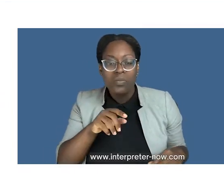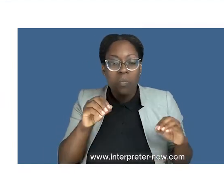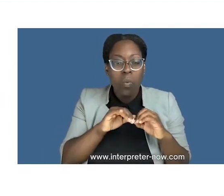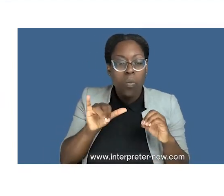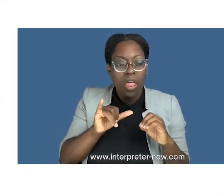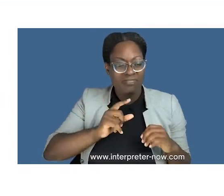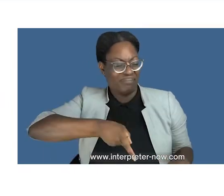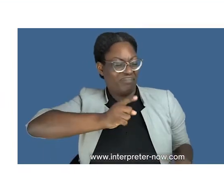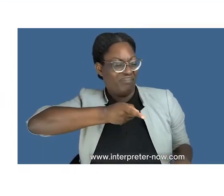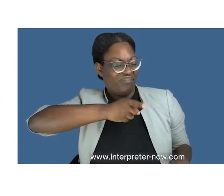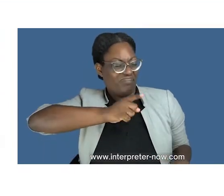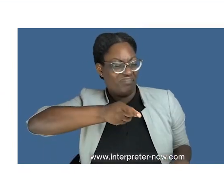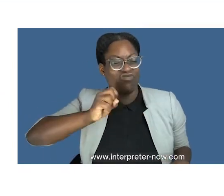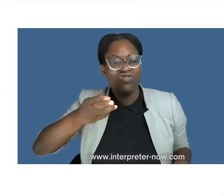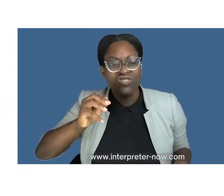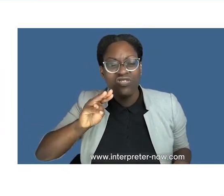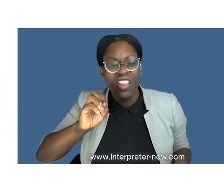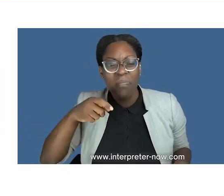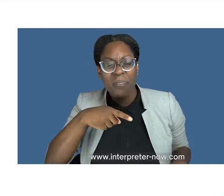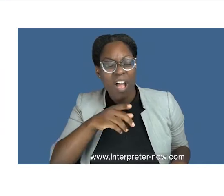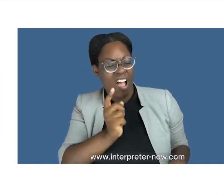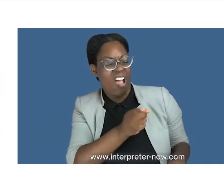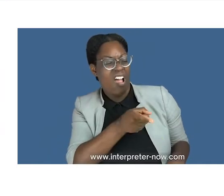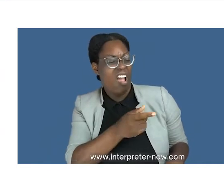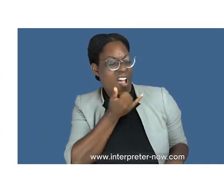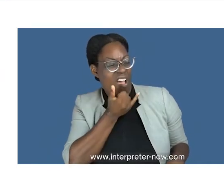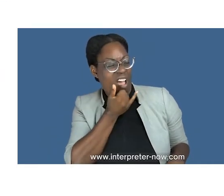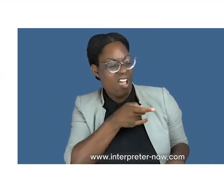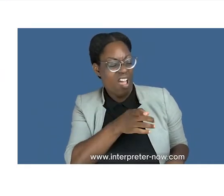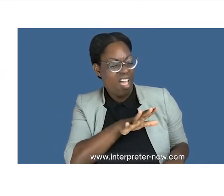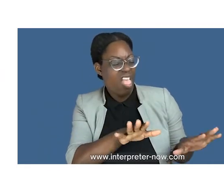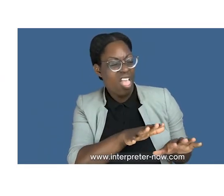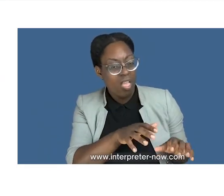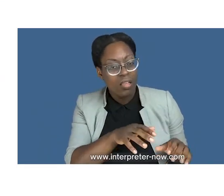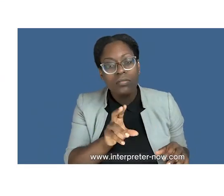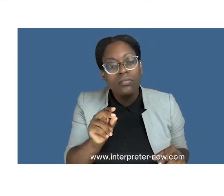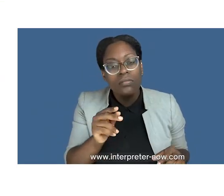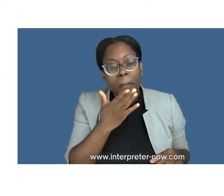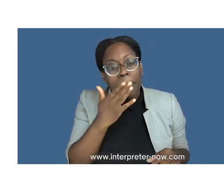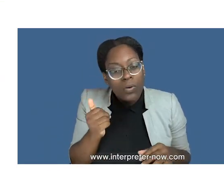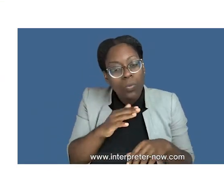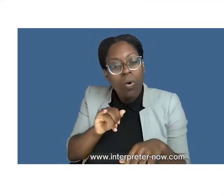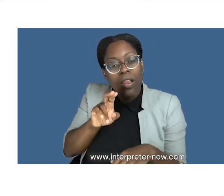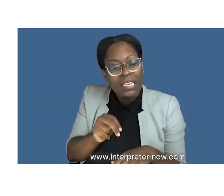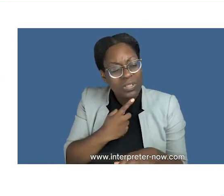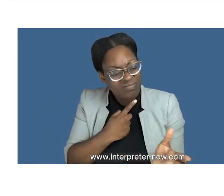work hard not to shame people, but to call people in to learn and let them know, hey, you know what? You said this the other day, and I wanted to